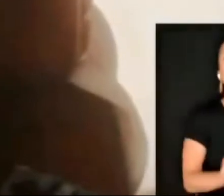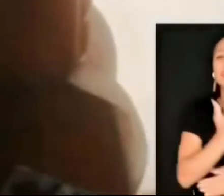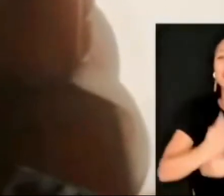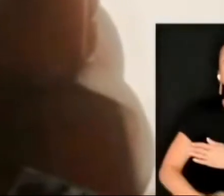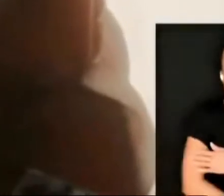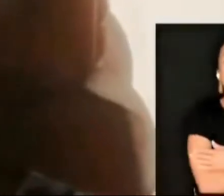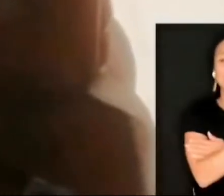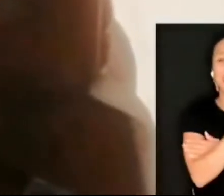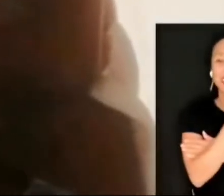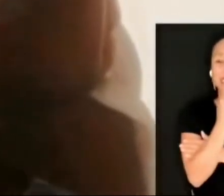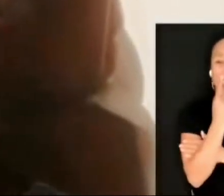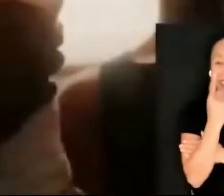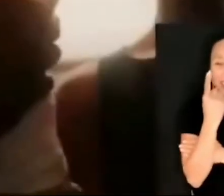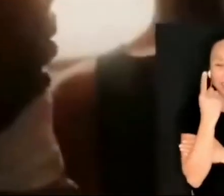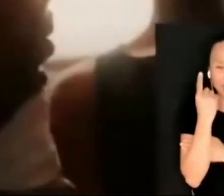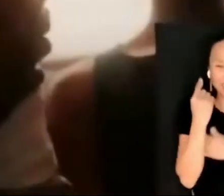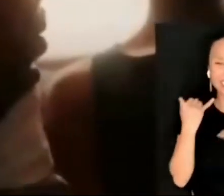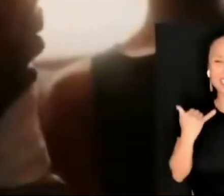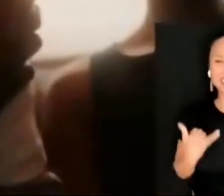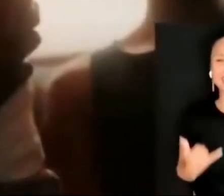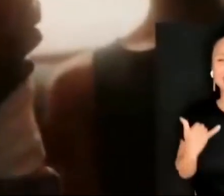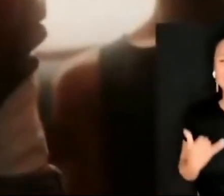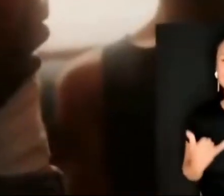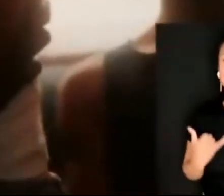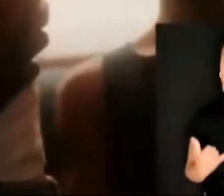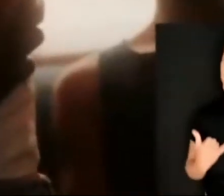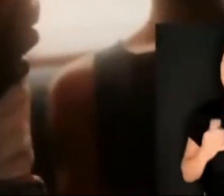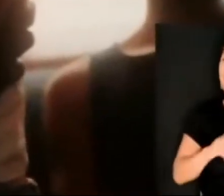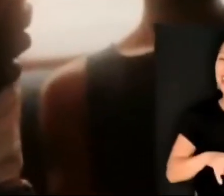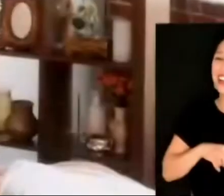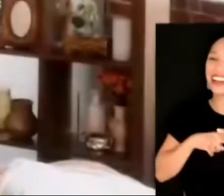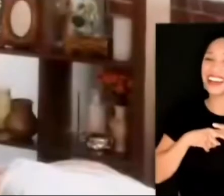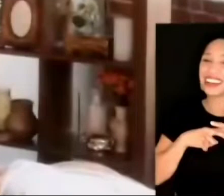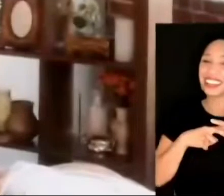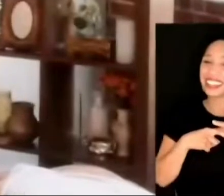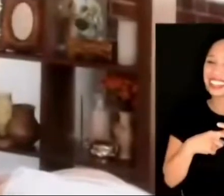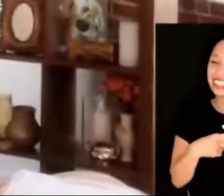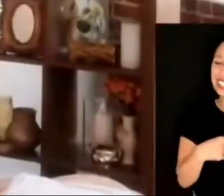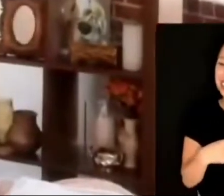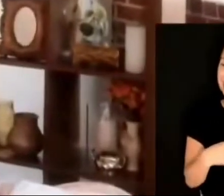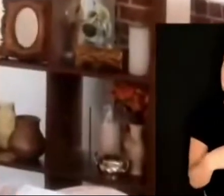sun of a new day